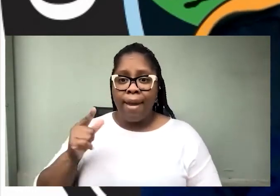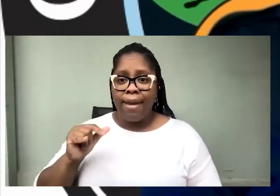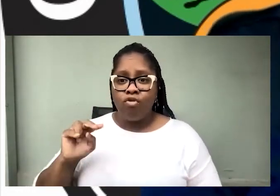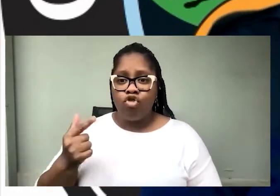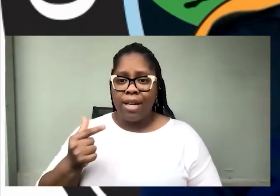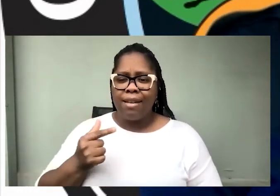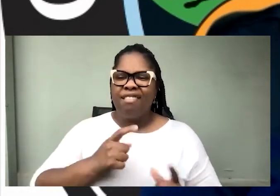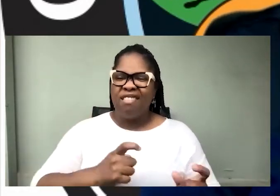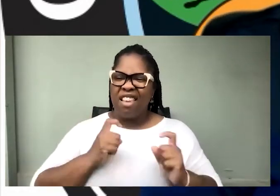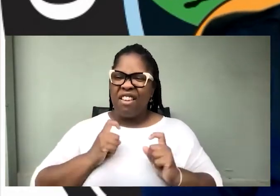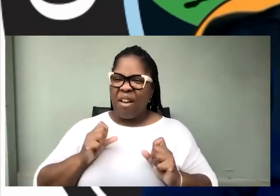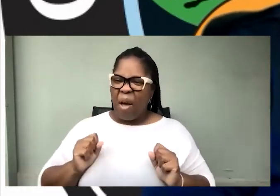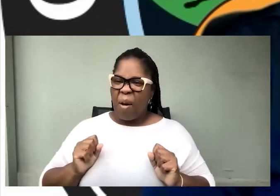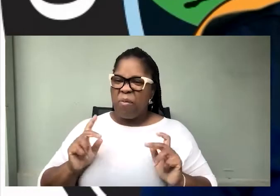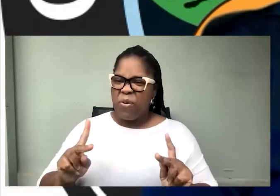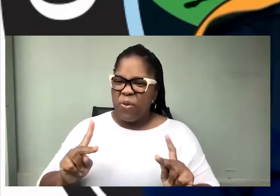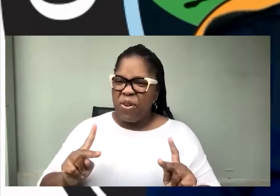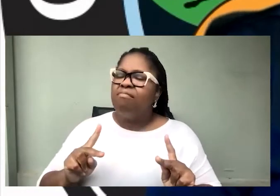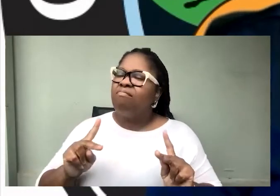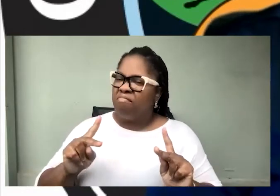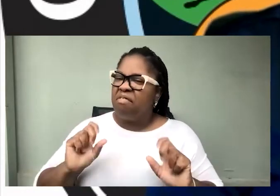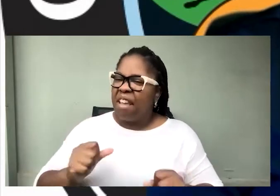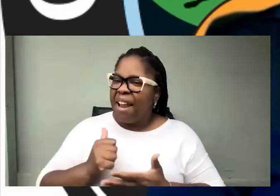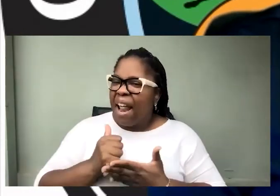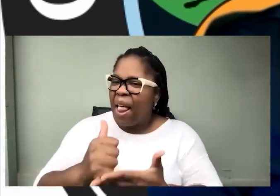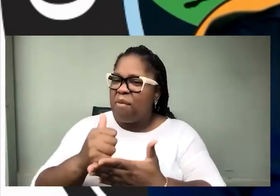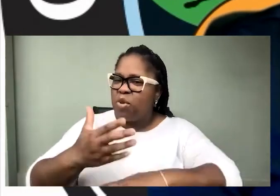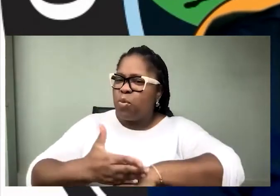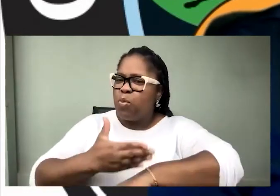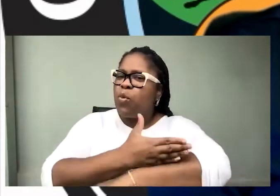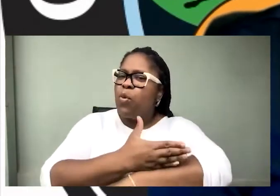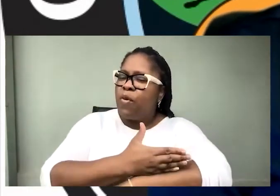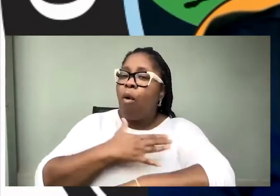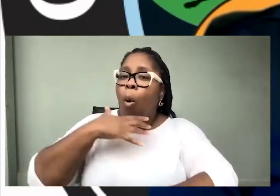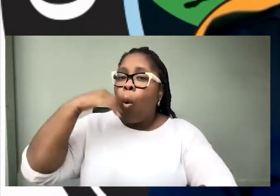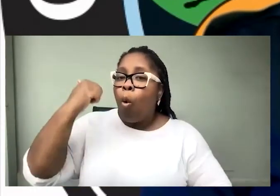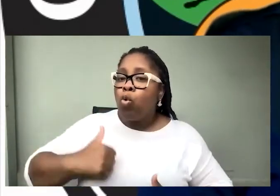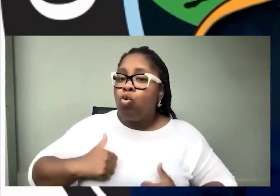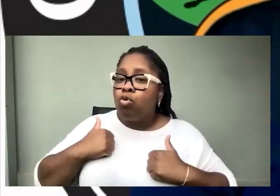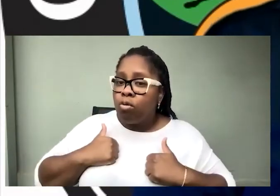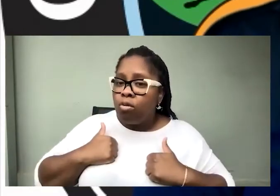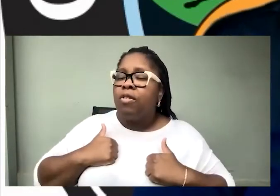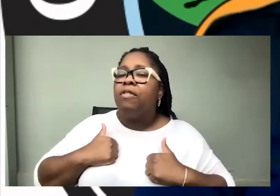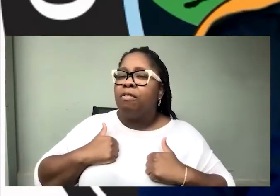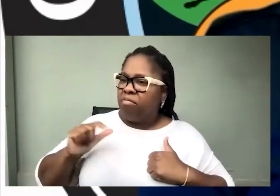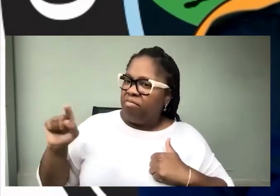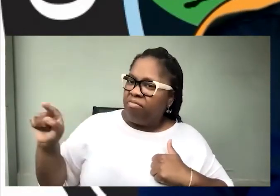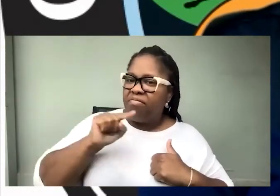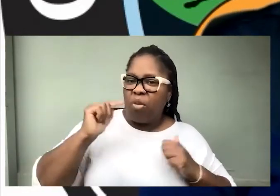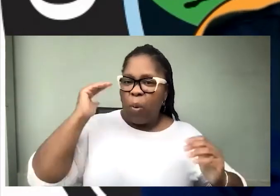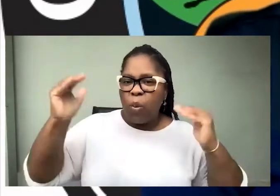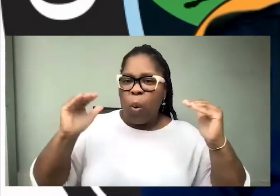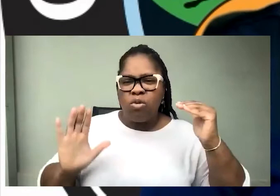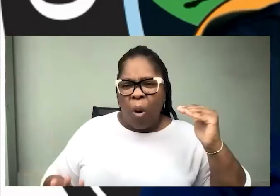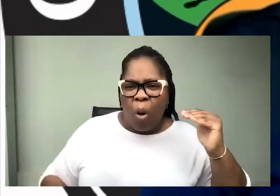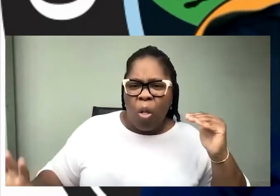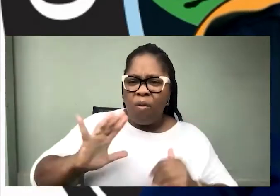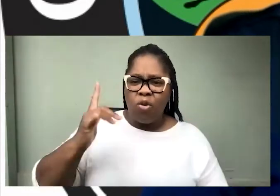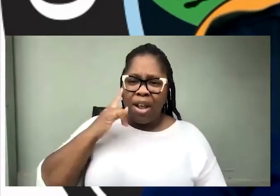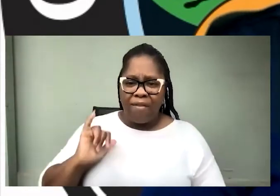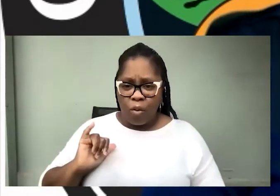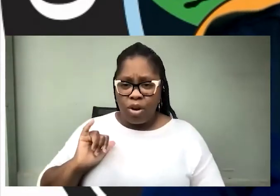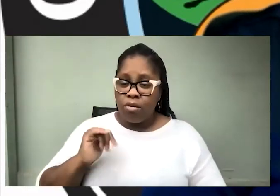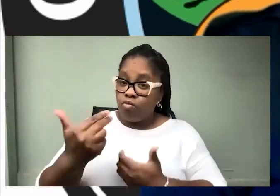with an opportunity to improve the lives of older adults across our state. By joining us today, you